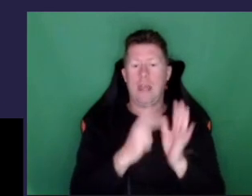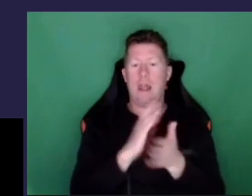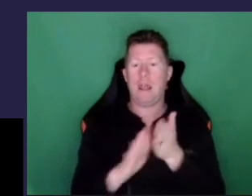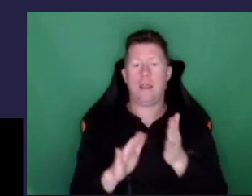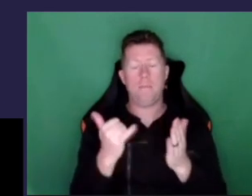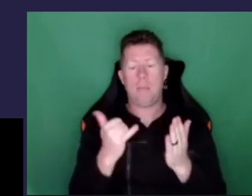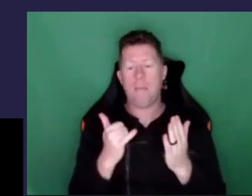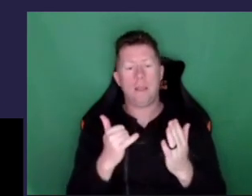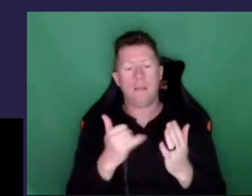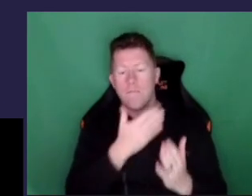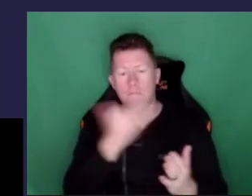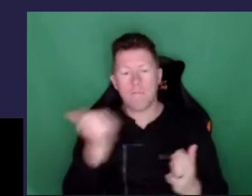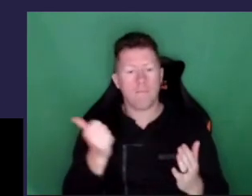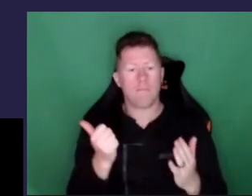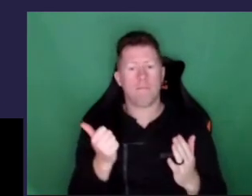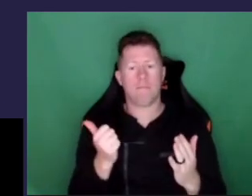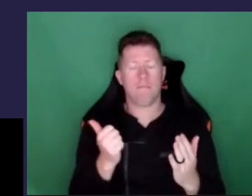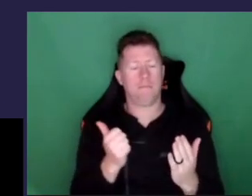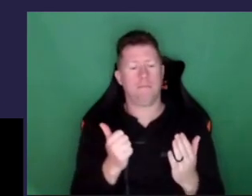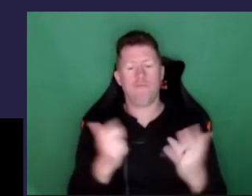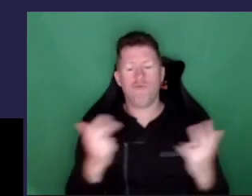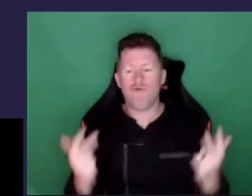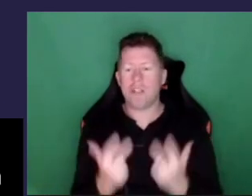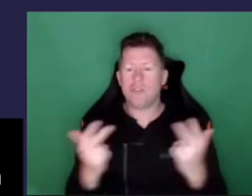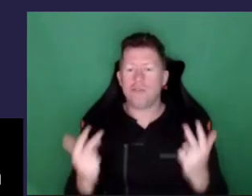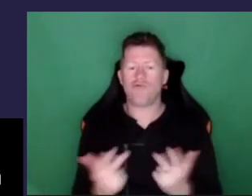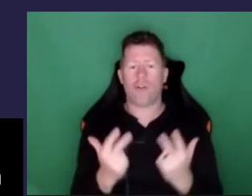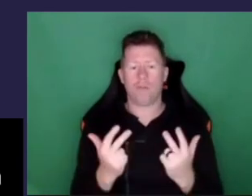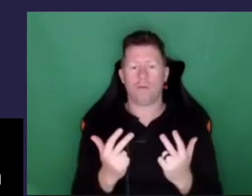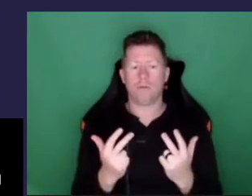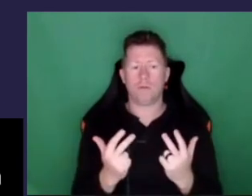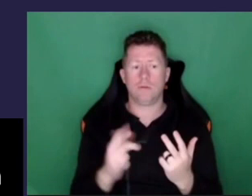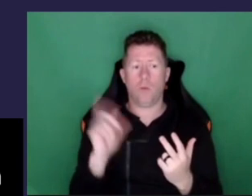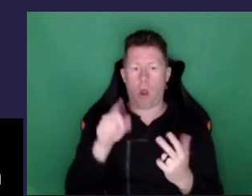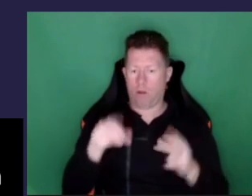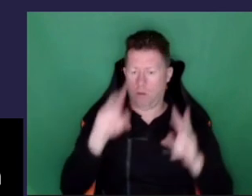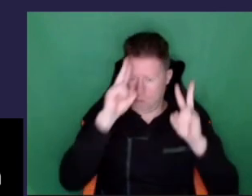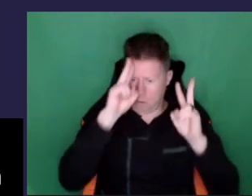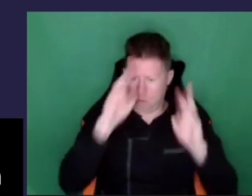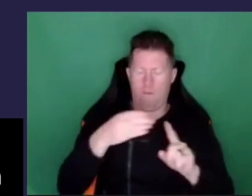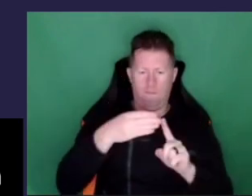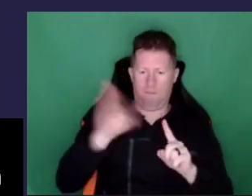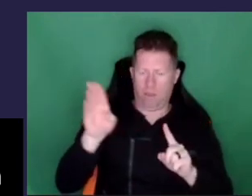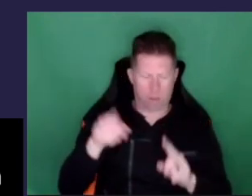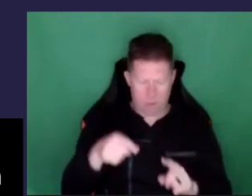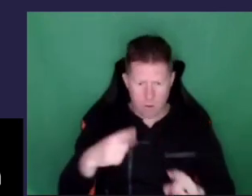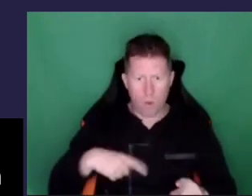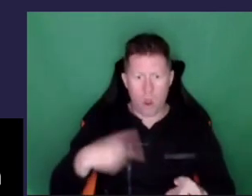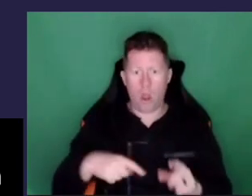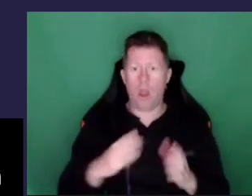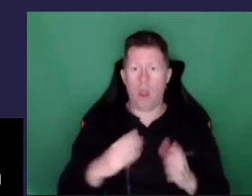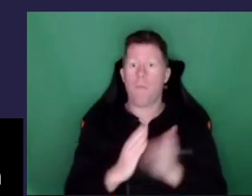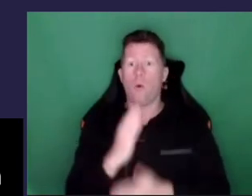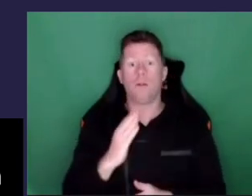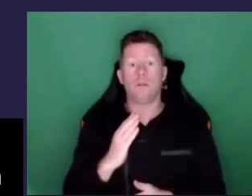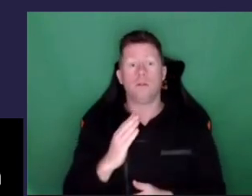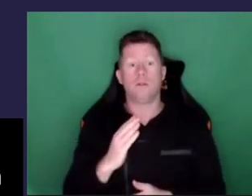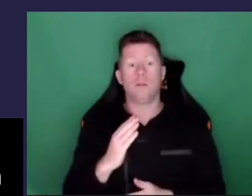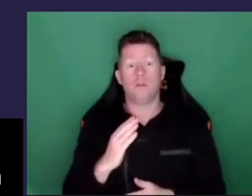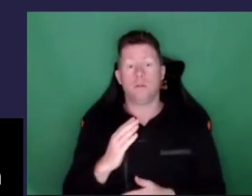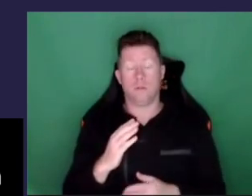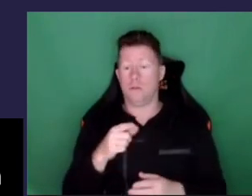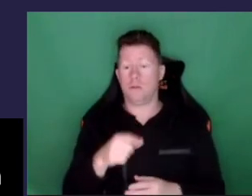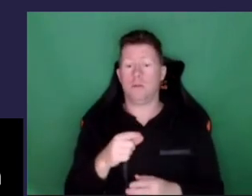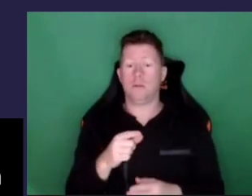or a paper restaurant, as it was just called, it would have been a radical act because our mayor is an African-American man. And